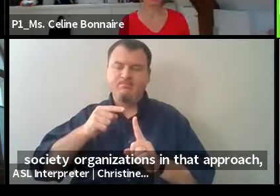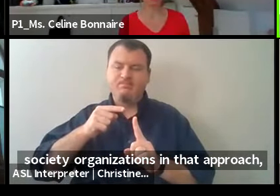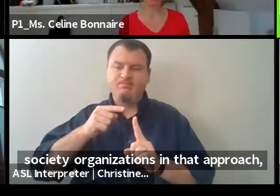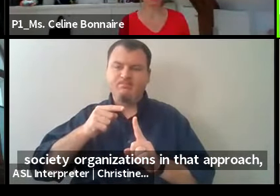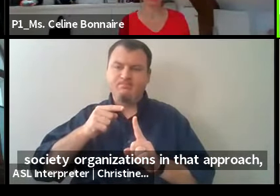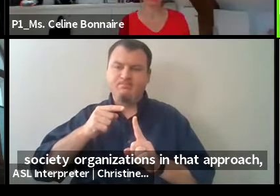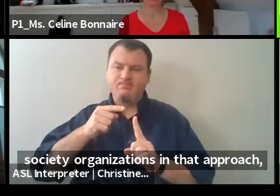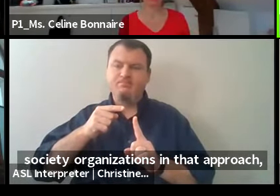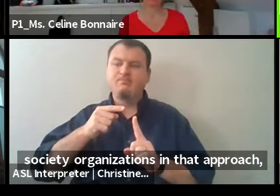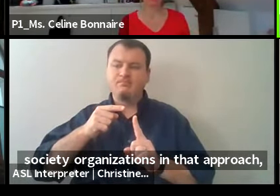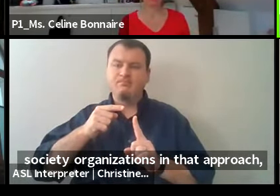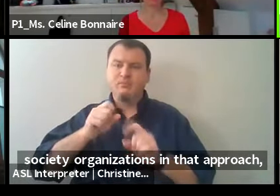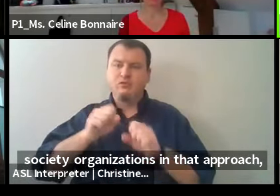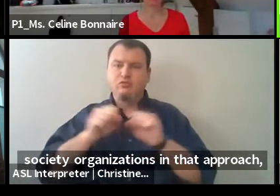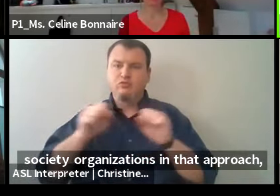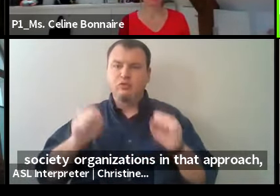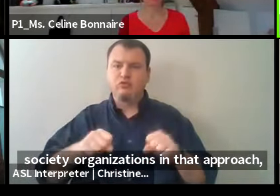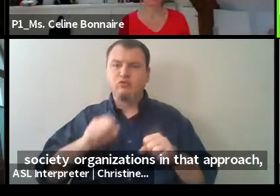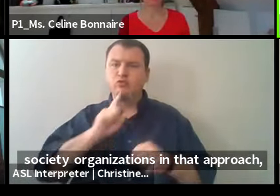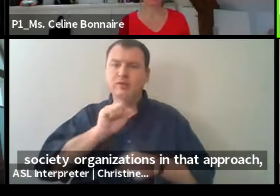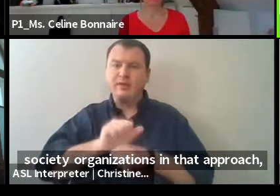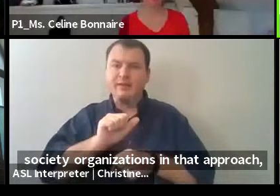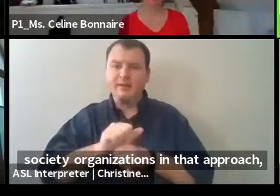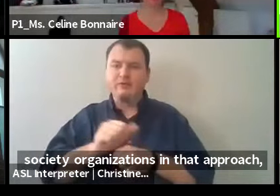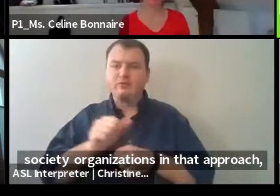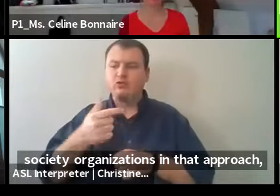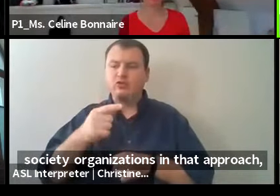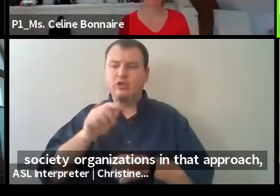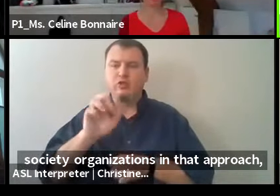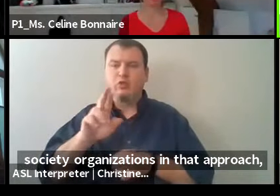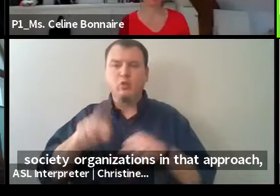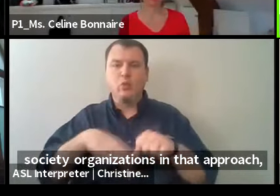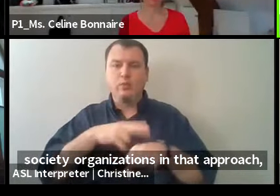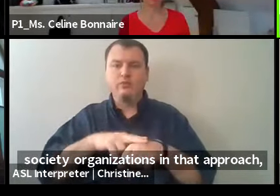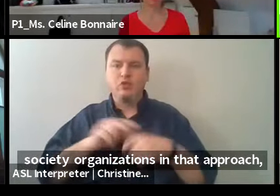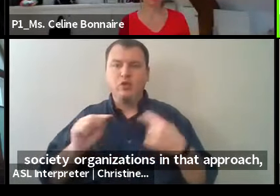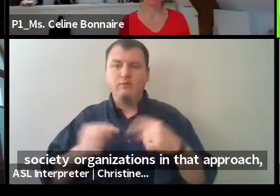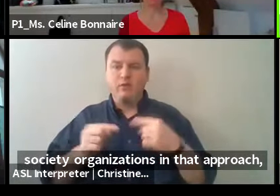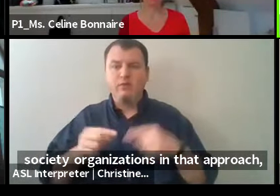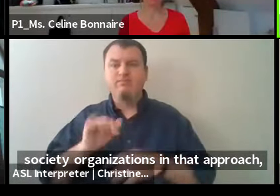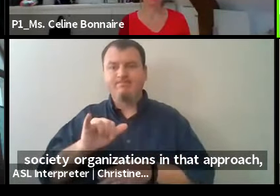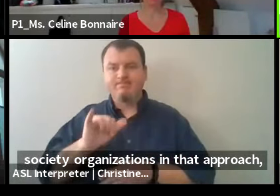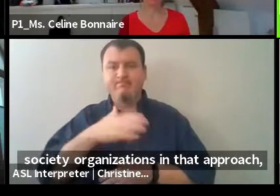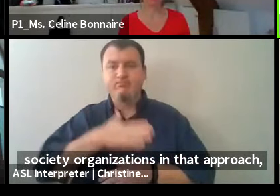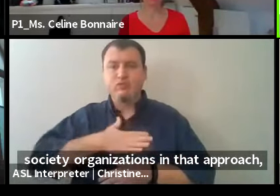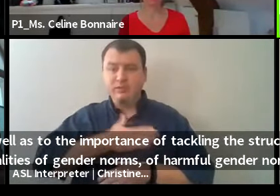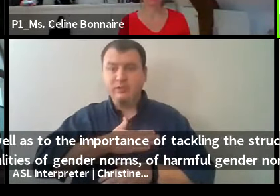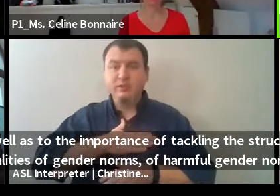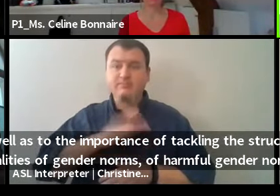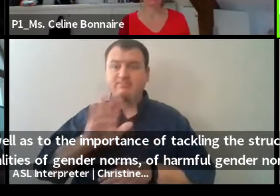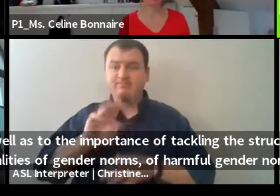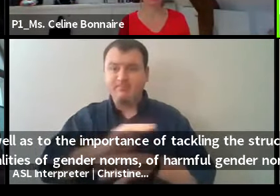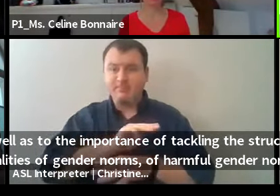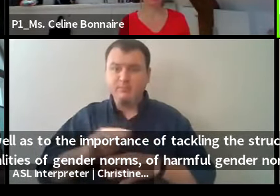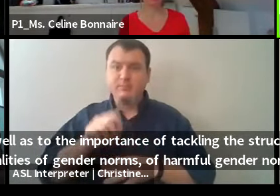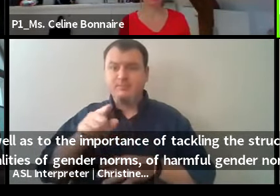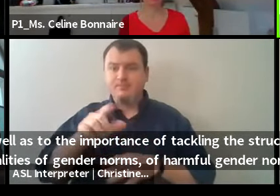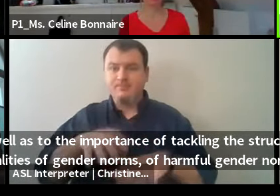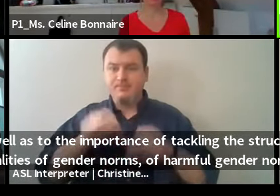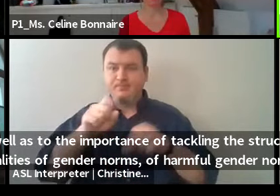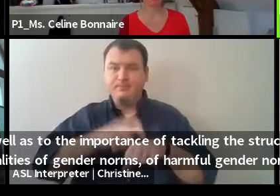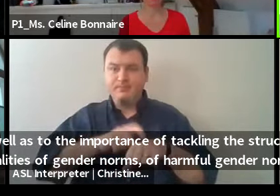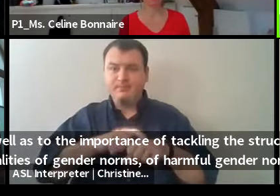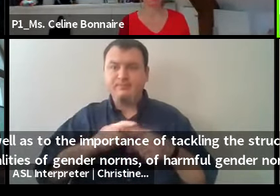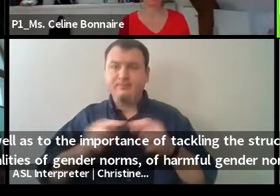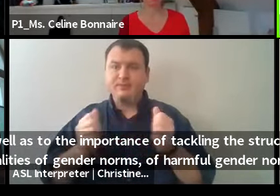structural realities of gender norms, of harmful gender norms. We appreciate so much, Minister, that you have taken the time to be with